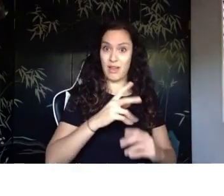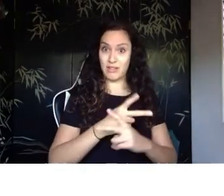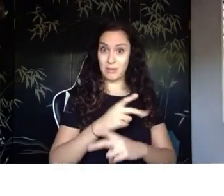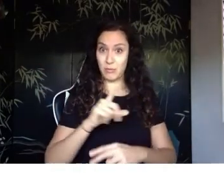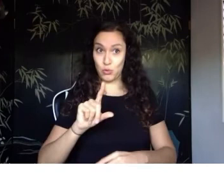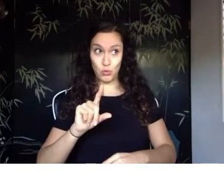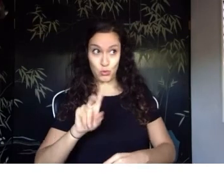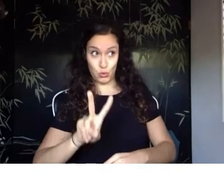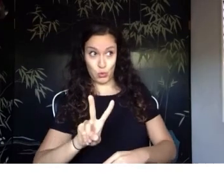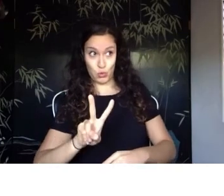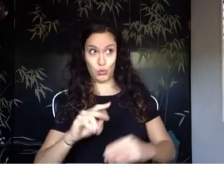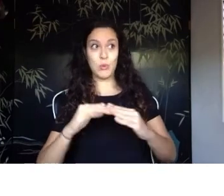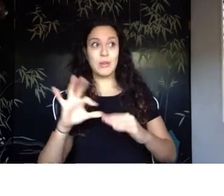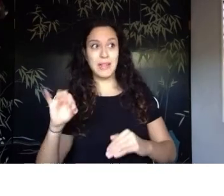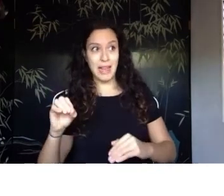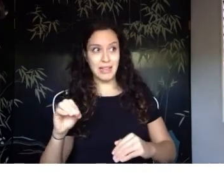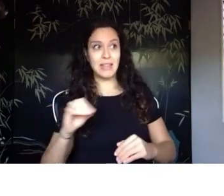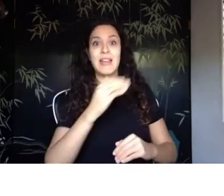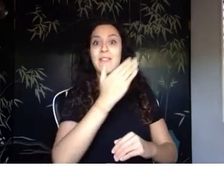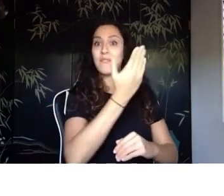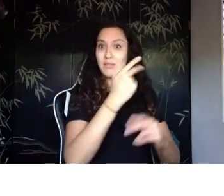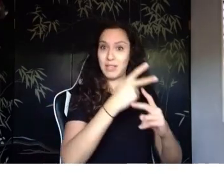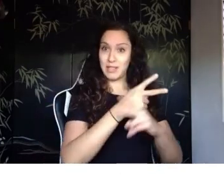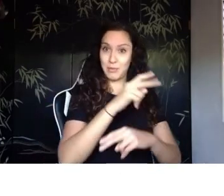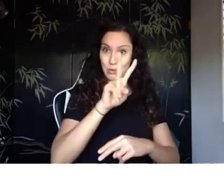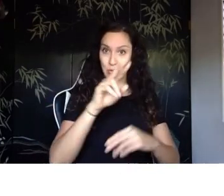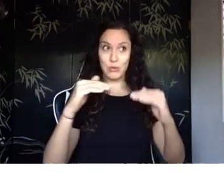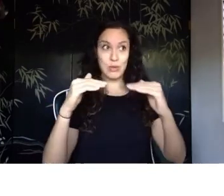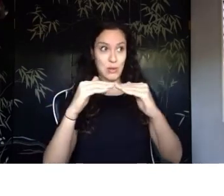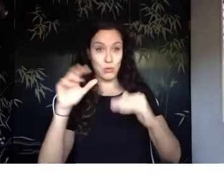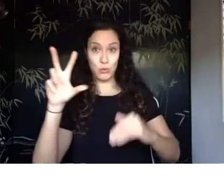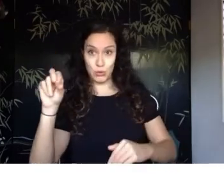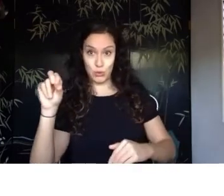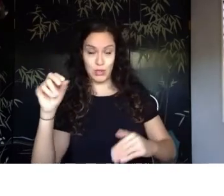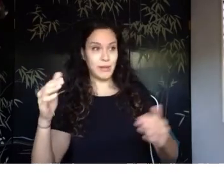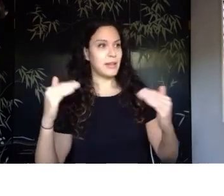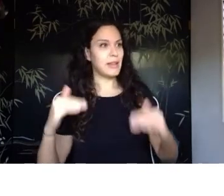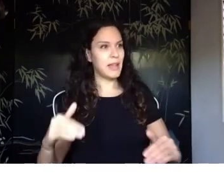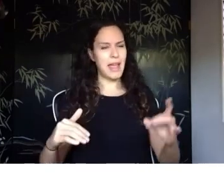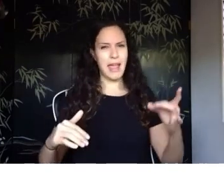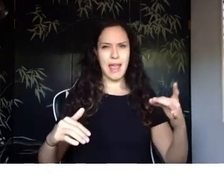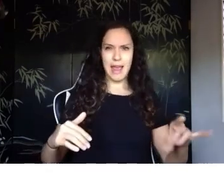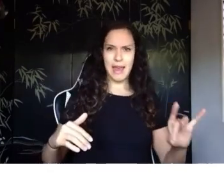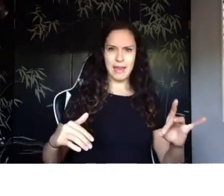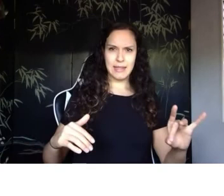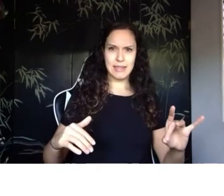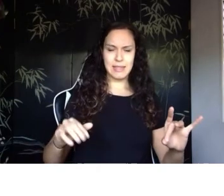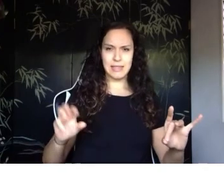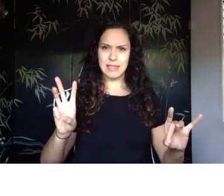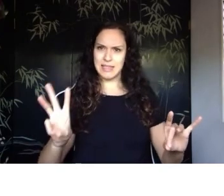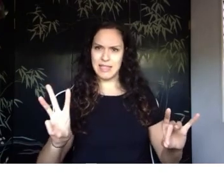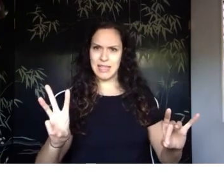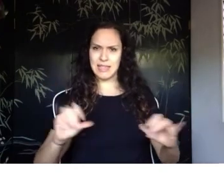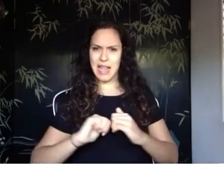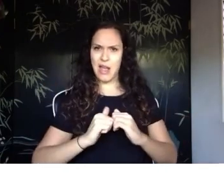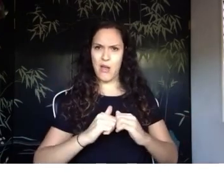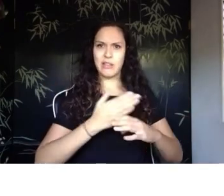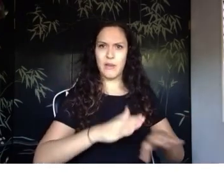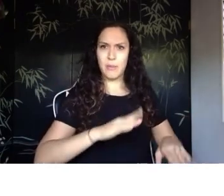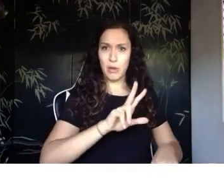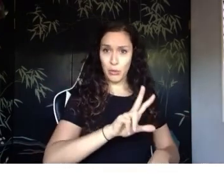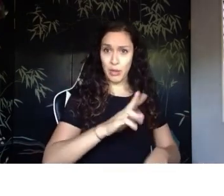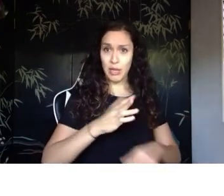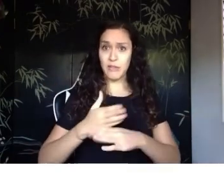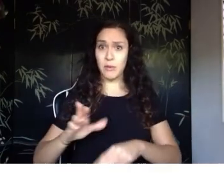90, that's times 2. So 15 times 2, x equals 30. Okay, ooh, how do I get from 18